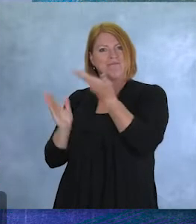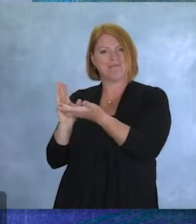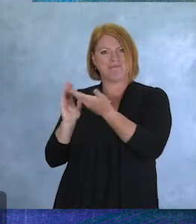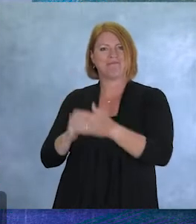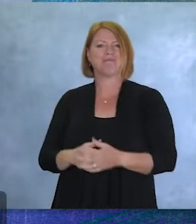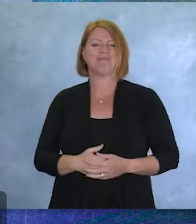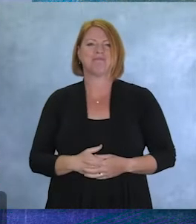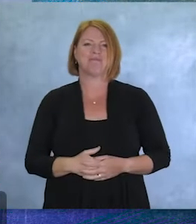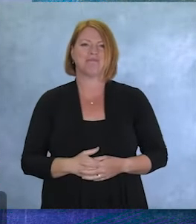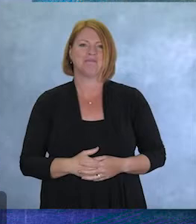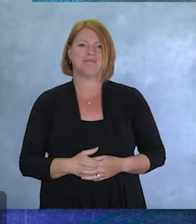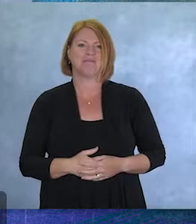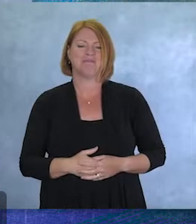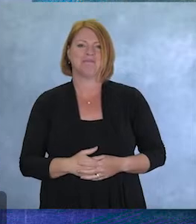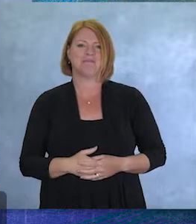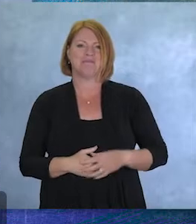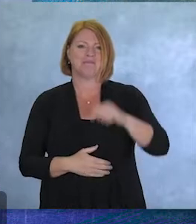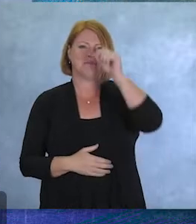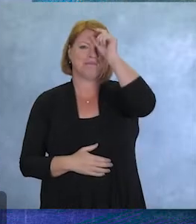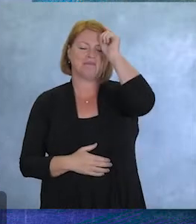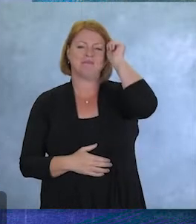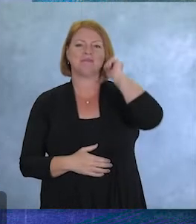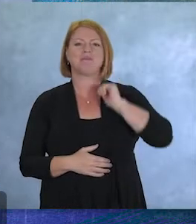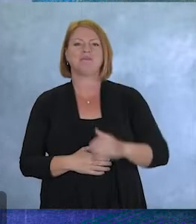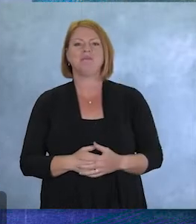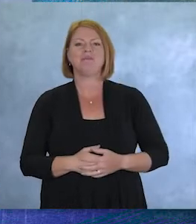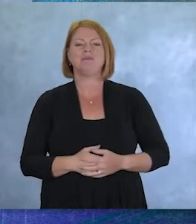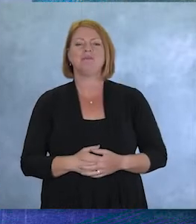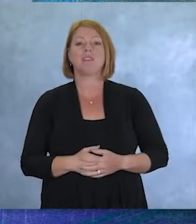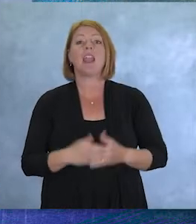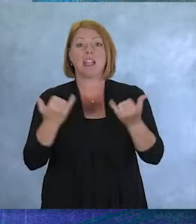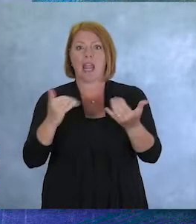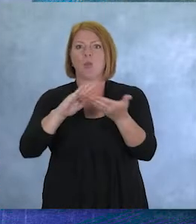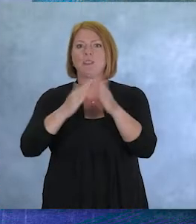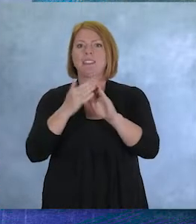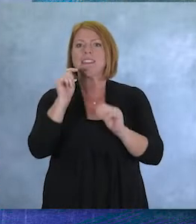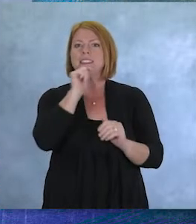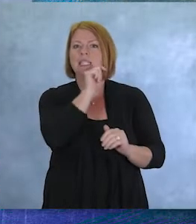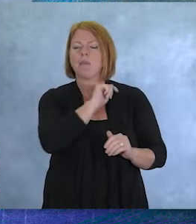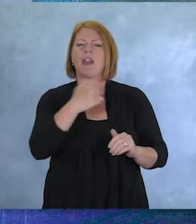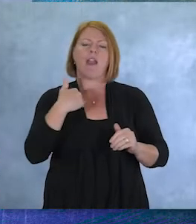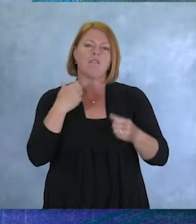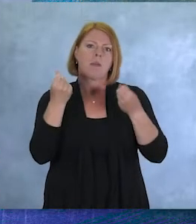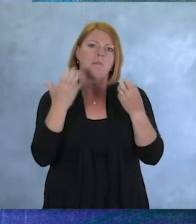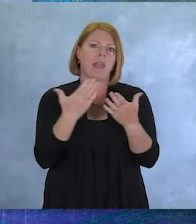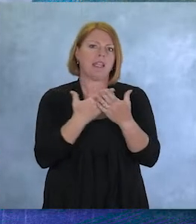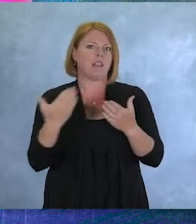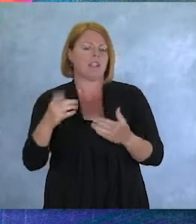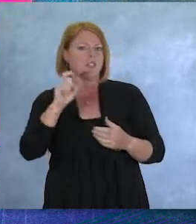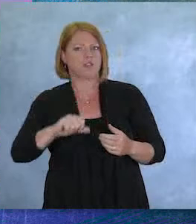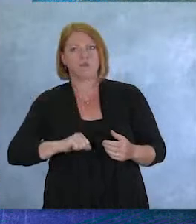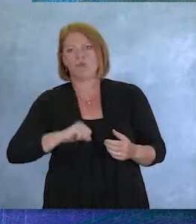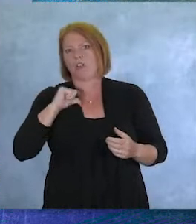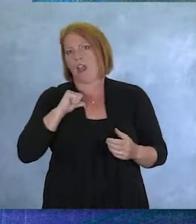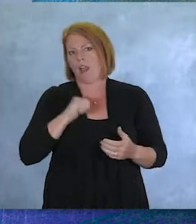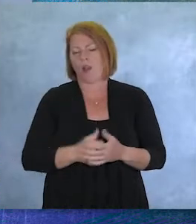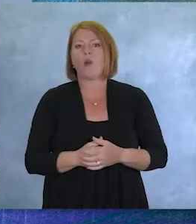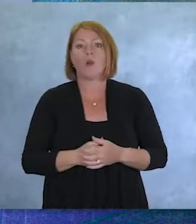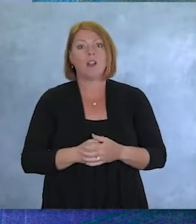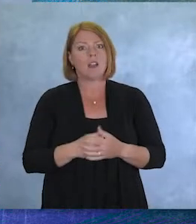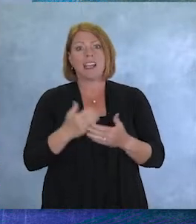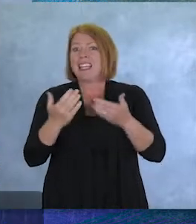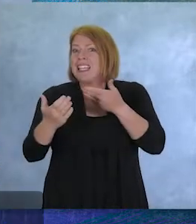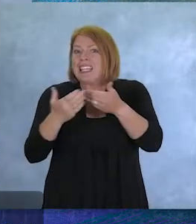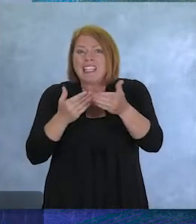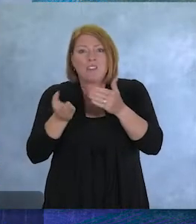May, Jeffrey Oates, Vicki Peer, and Renee Williams. The City of Tempe has much to be proud of. Even with